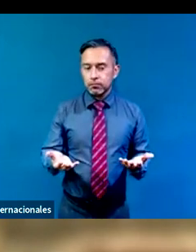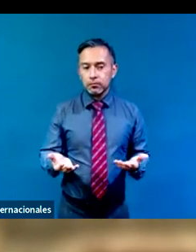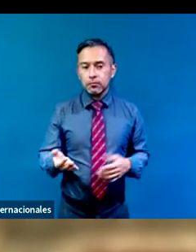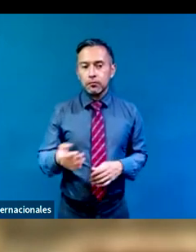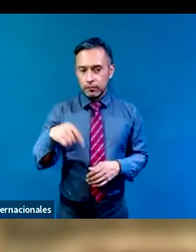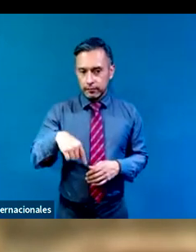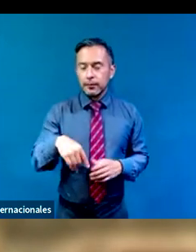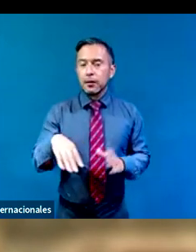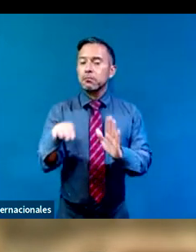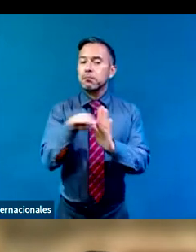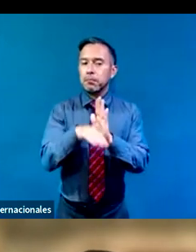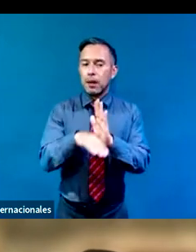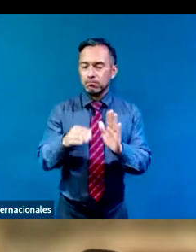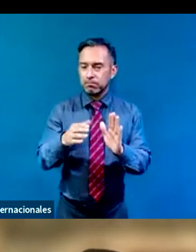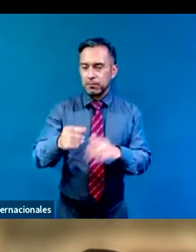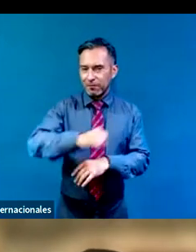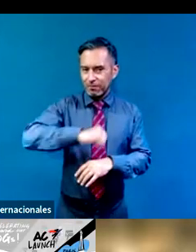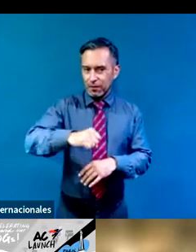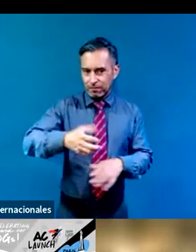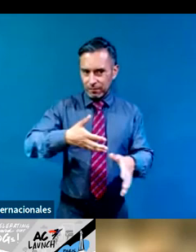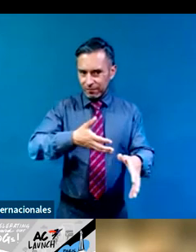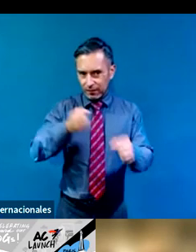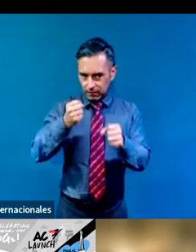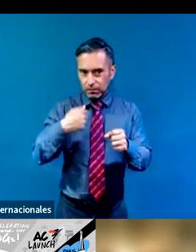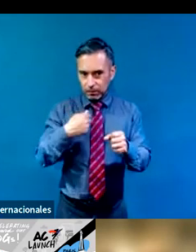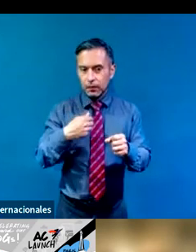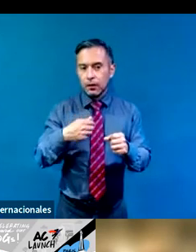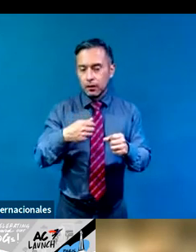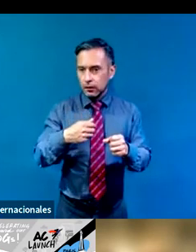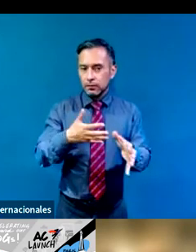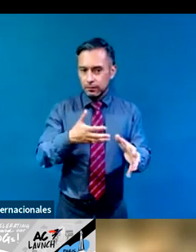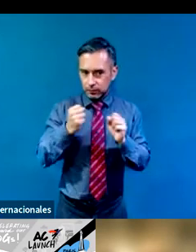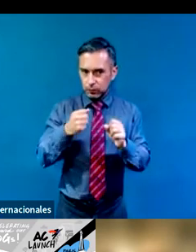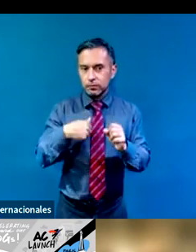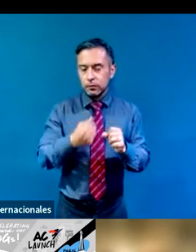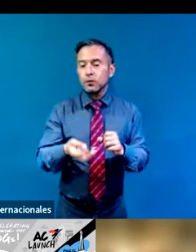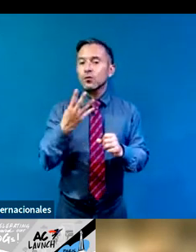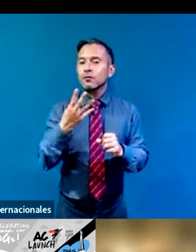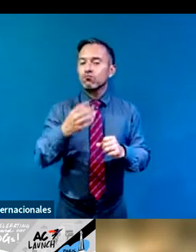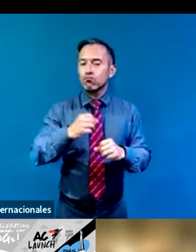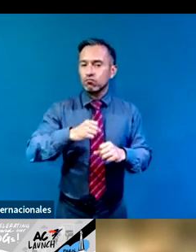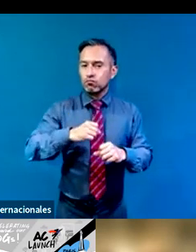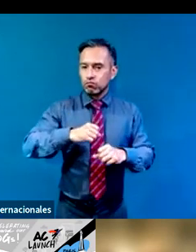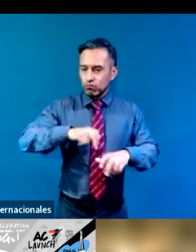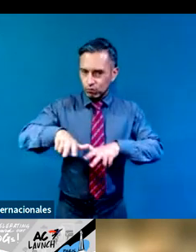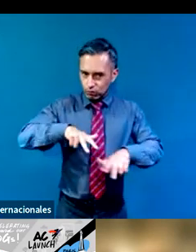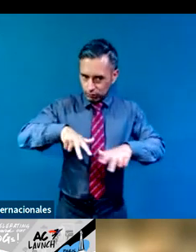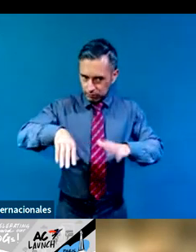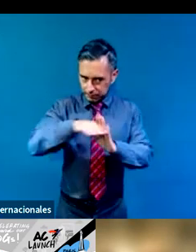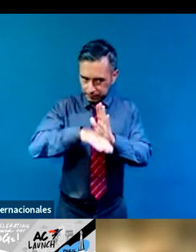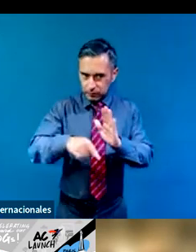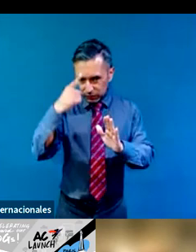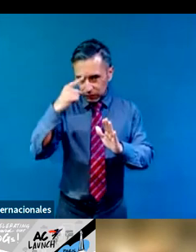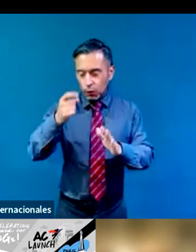blueprint comprising these four catalytic actions on economic justice and rights. And as I